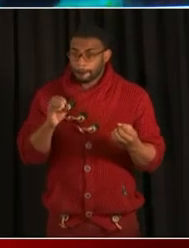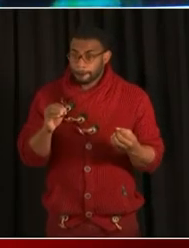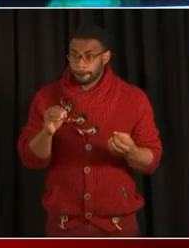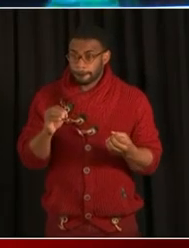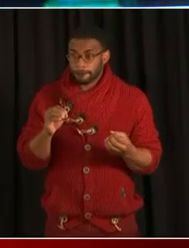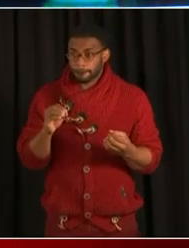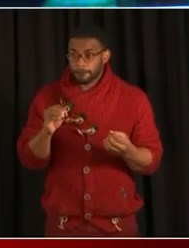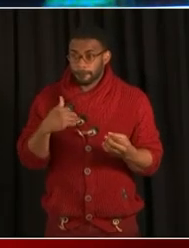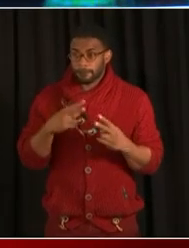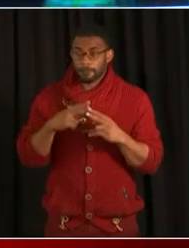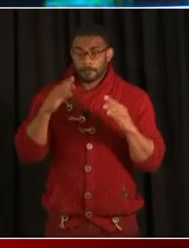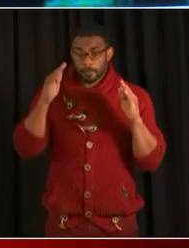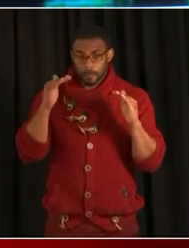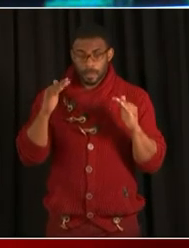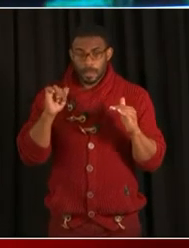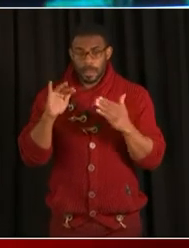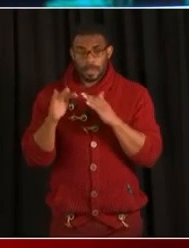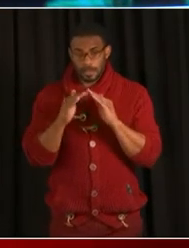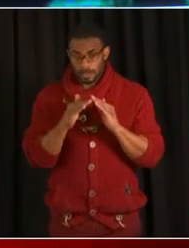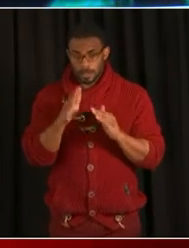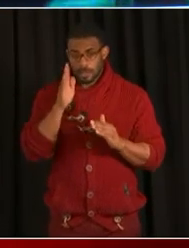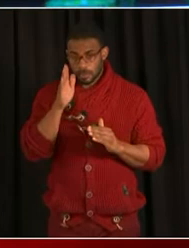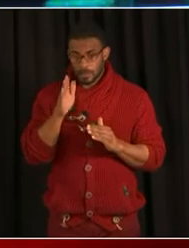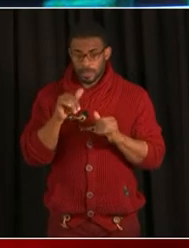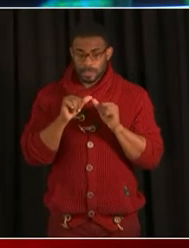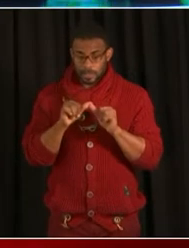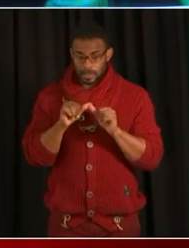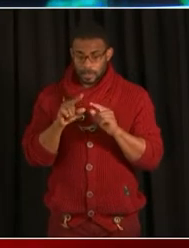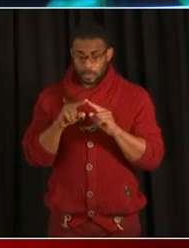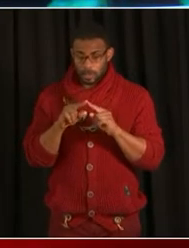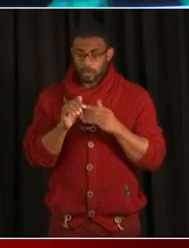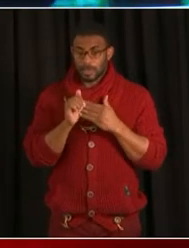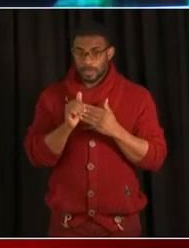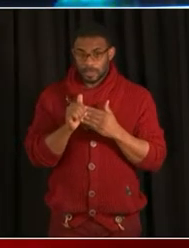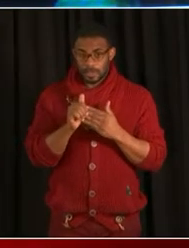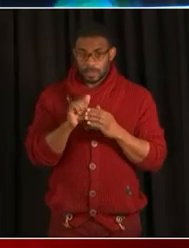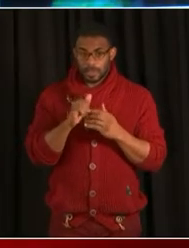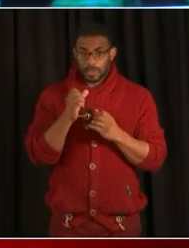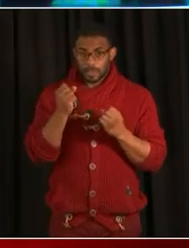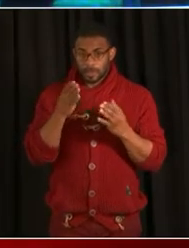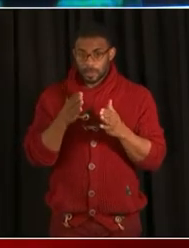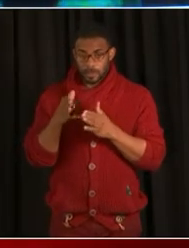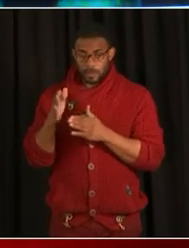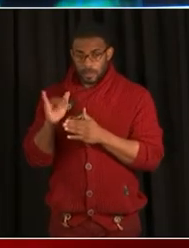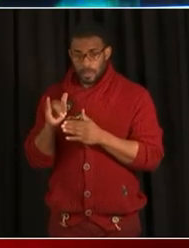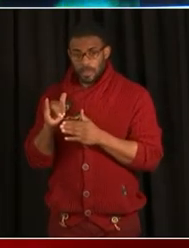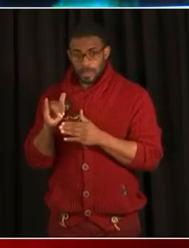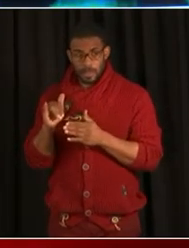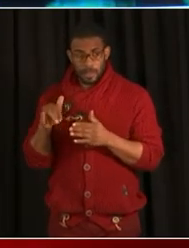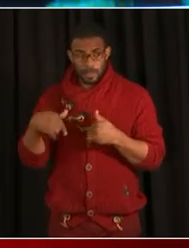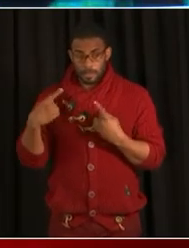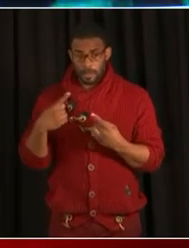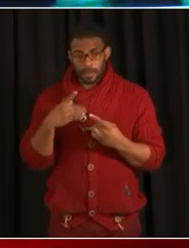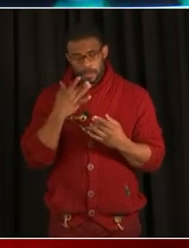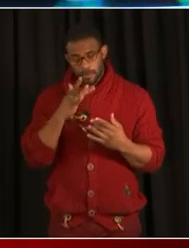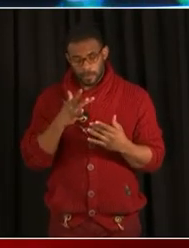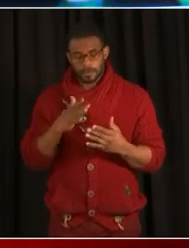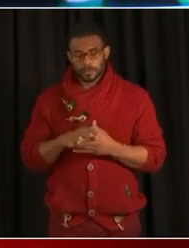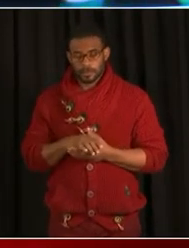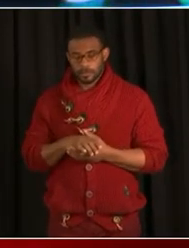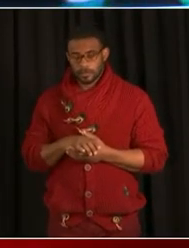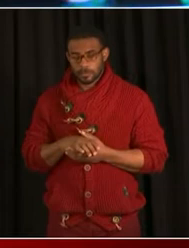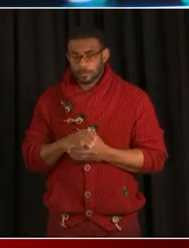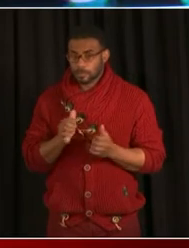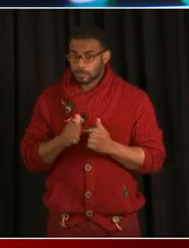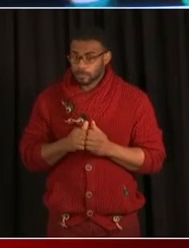So I'm very hopeful that the city will continue to lead in so many ways as it has, very